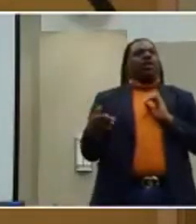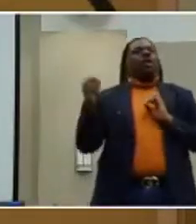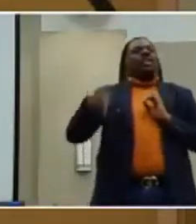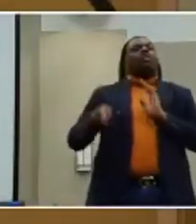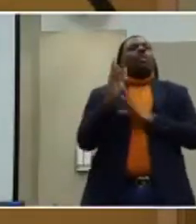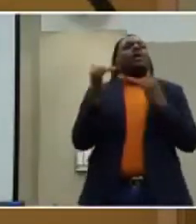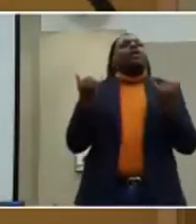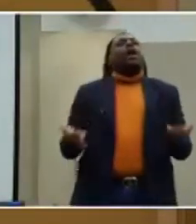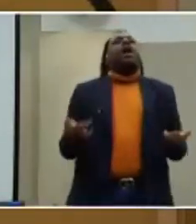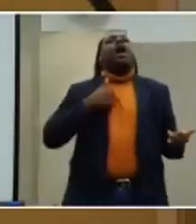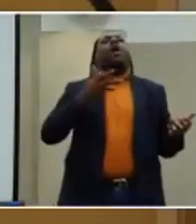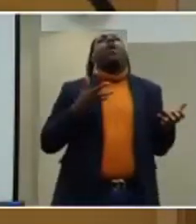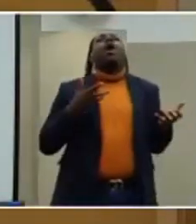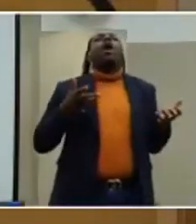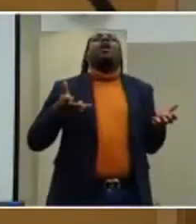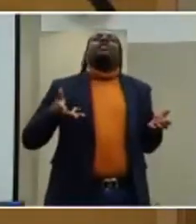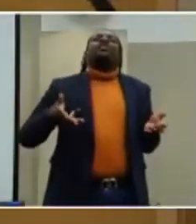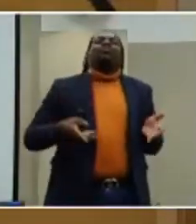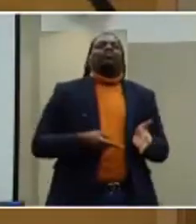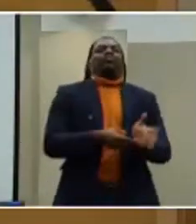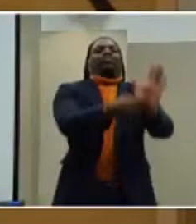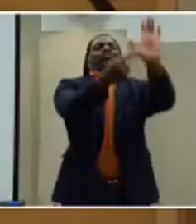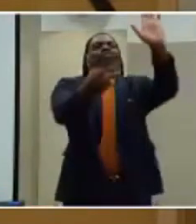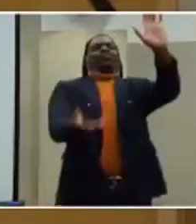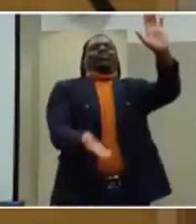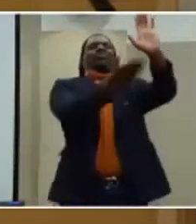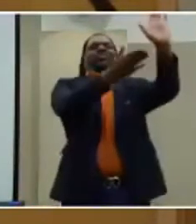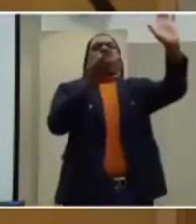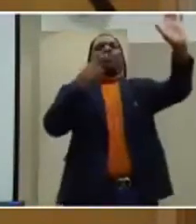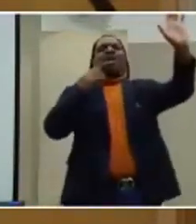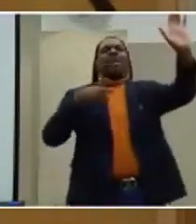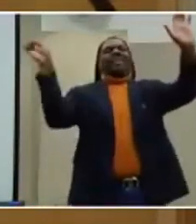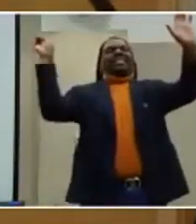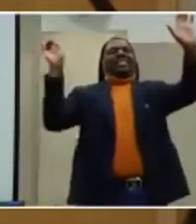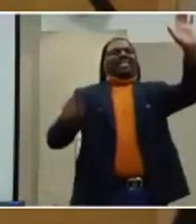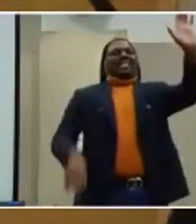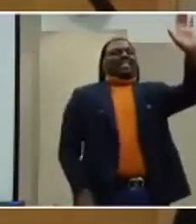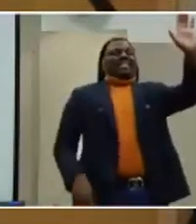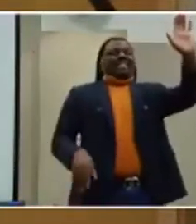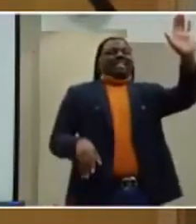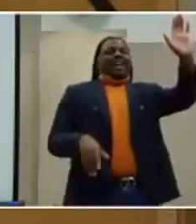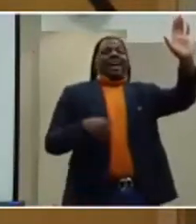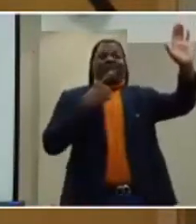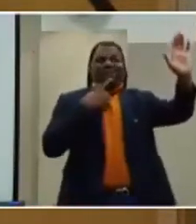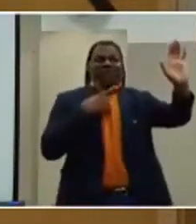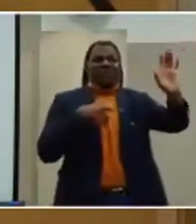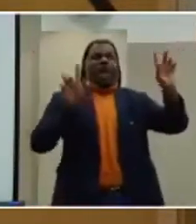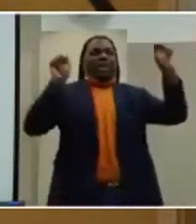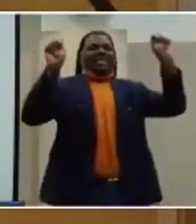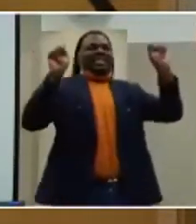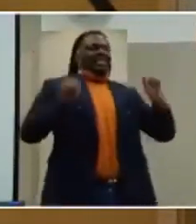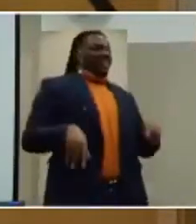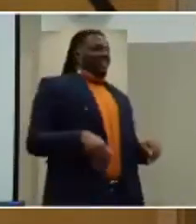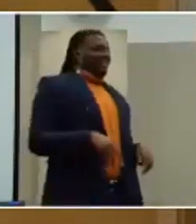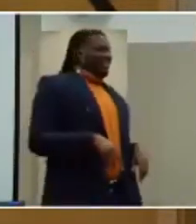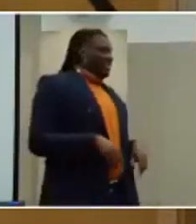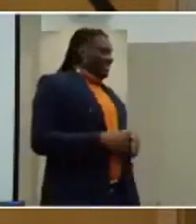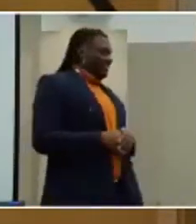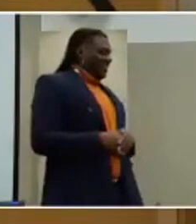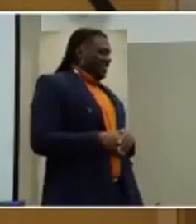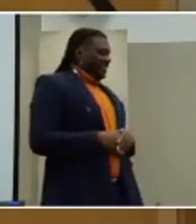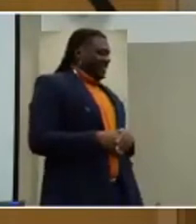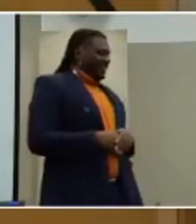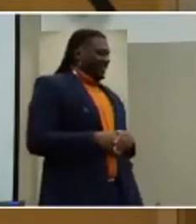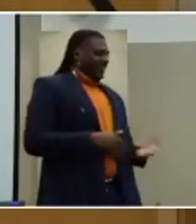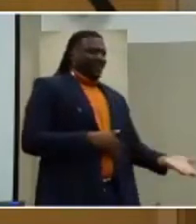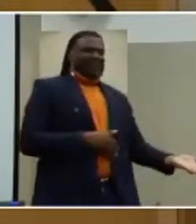moment, I'd like to present this proclamation. You can find it. Ah, there it is. Hit it so well